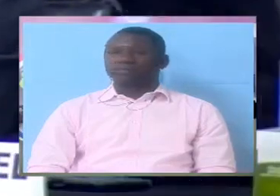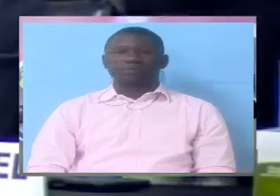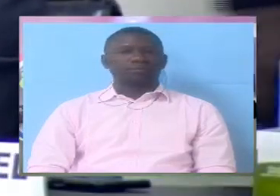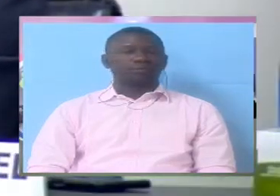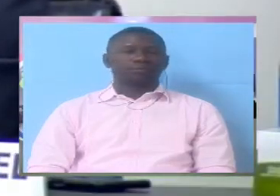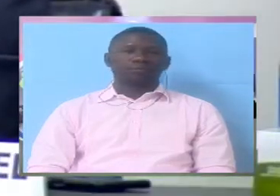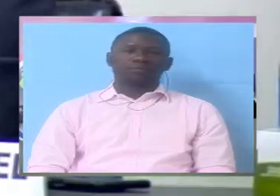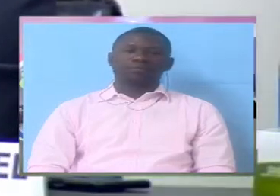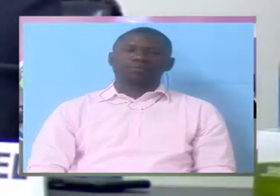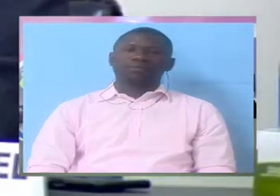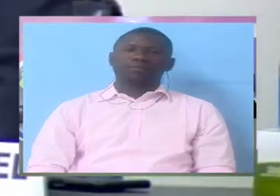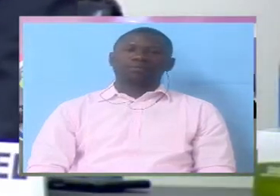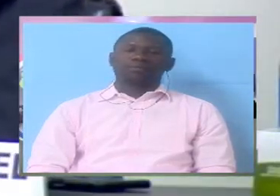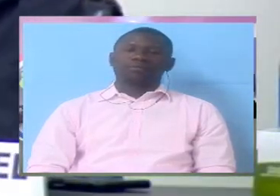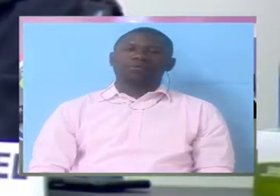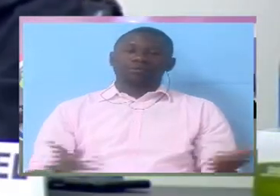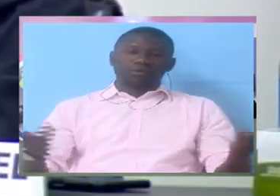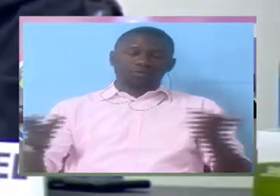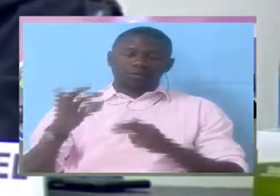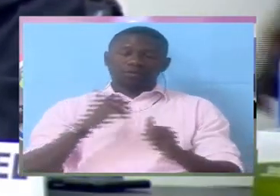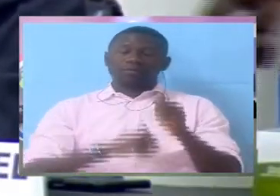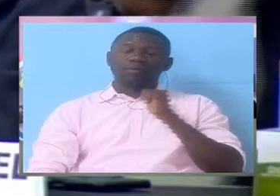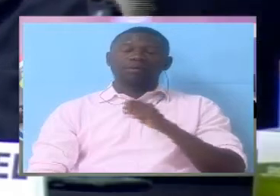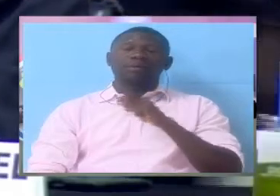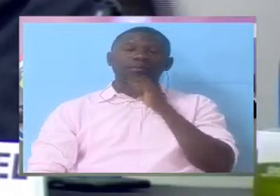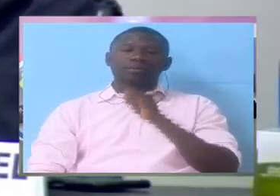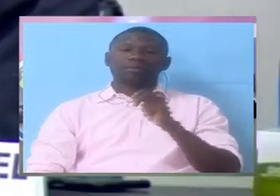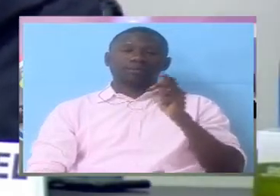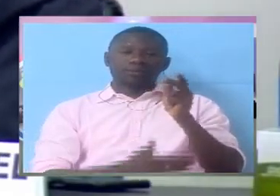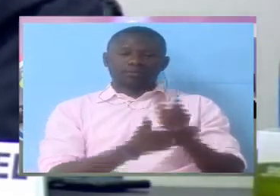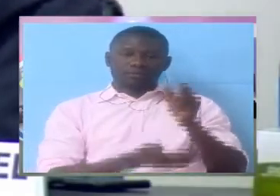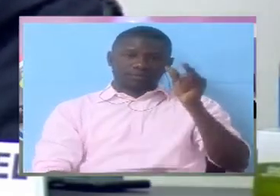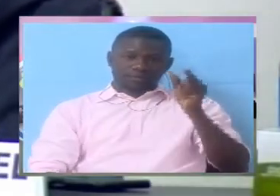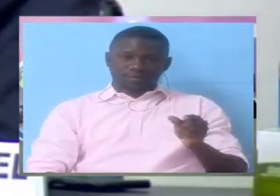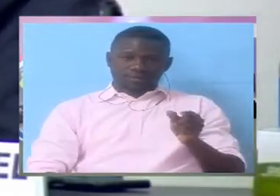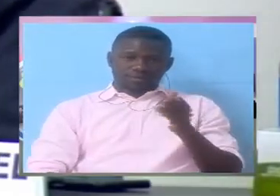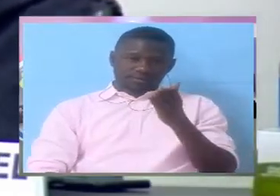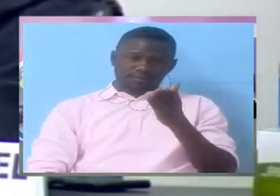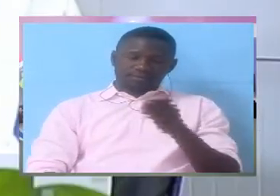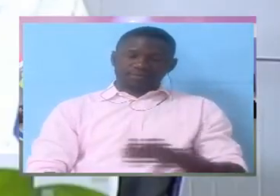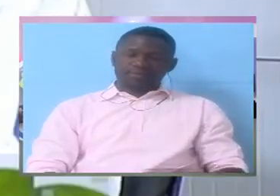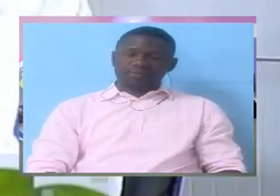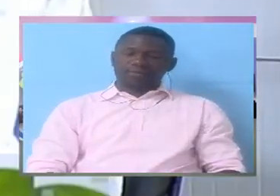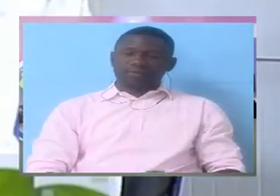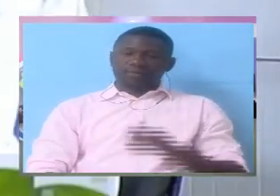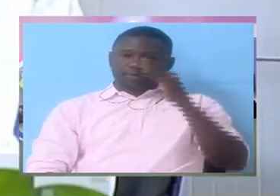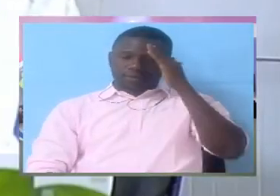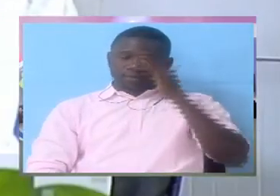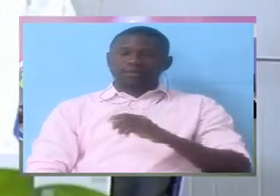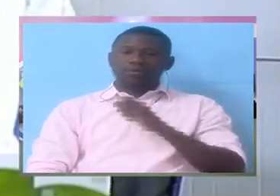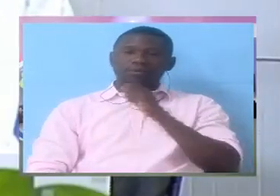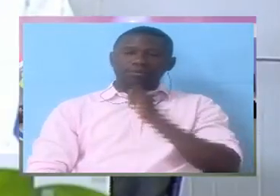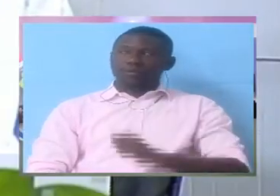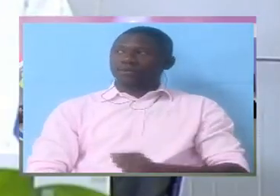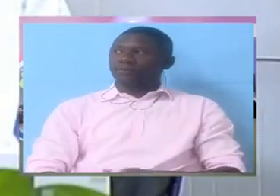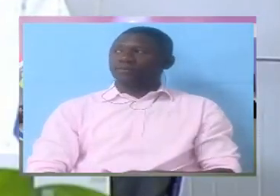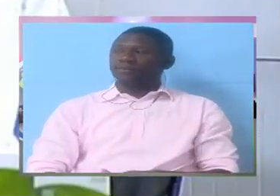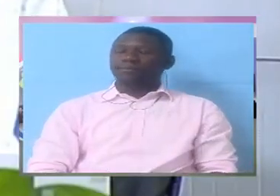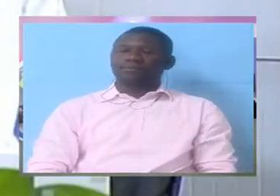Welcome back, Mr. Witness. Sedo, Bismillah. Thank you, sir. Inumbara.